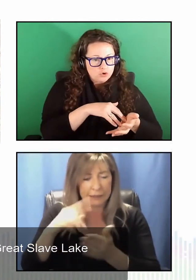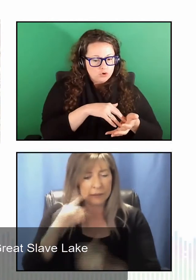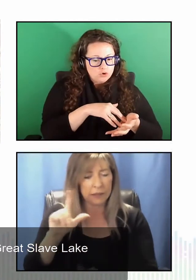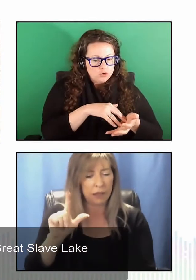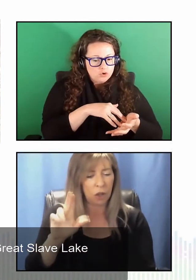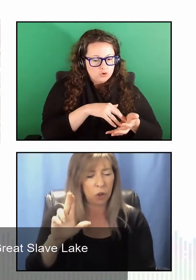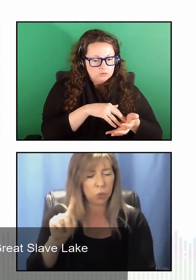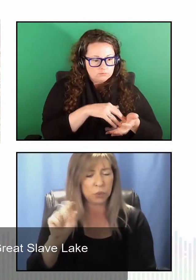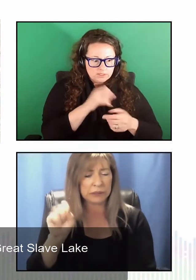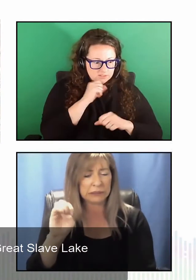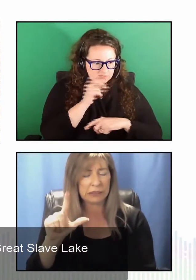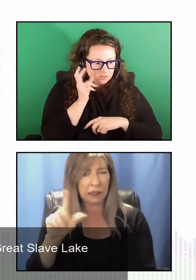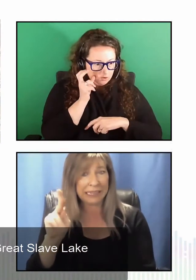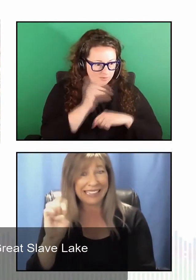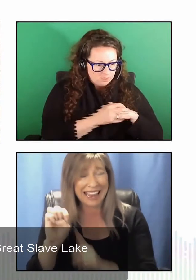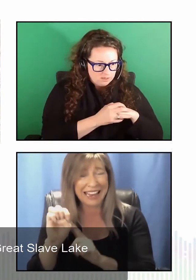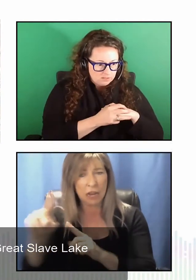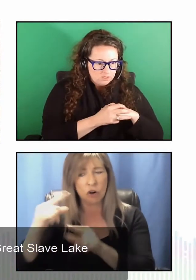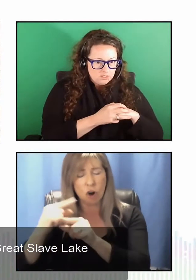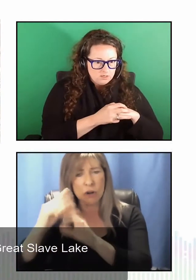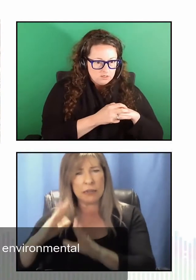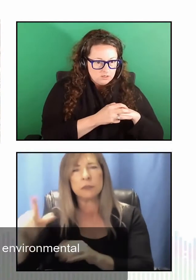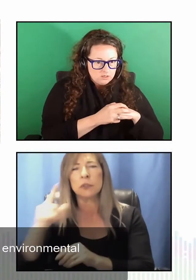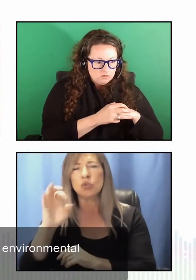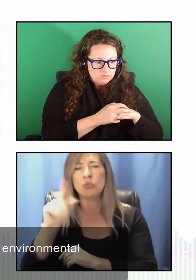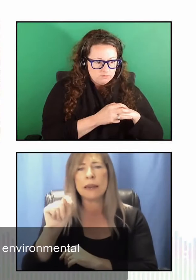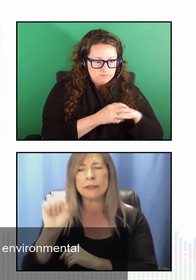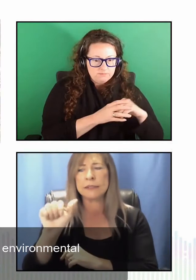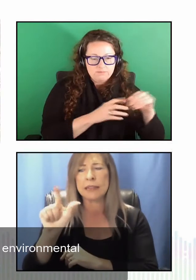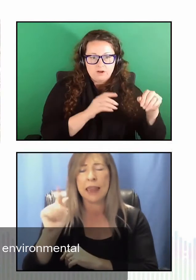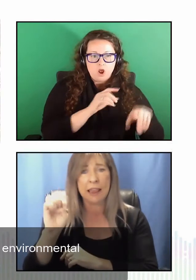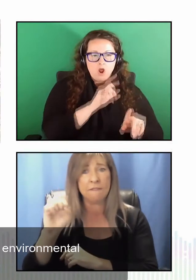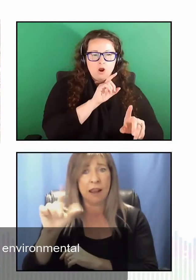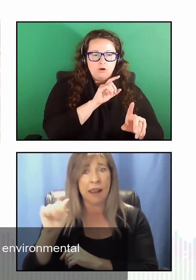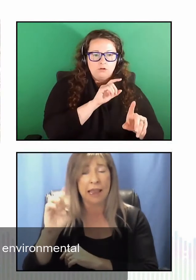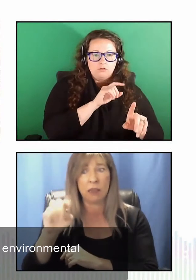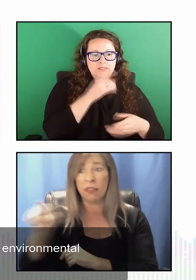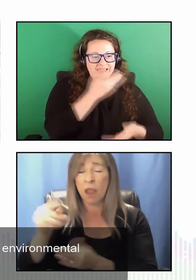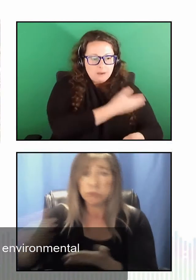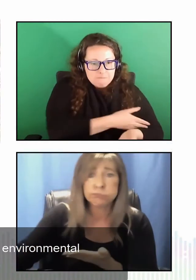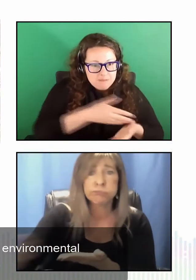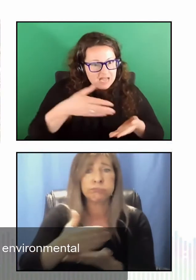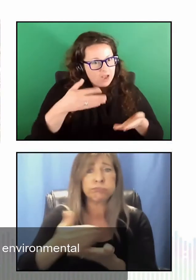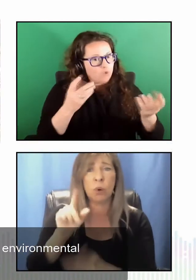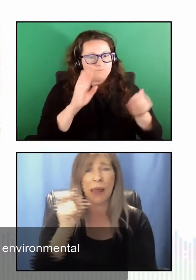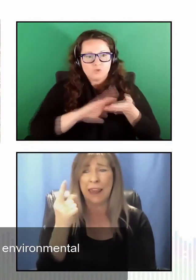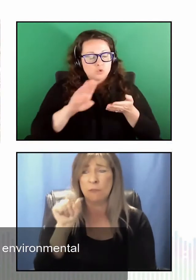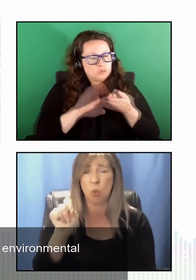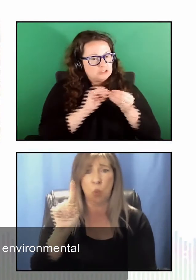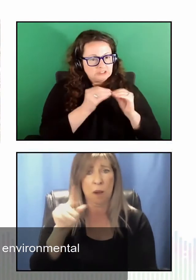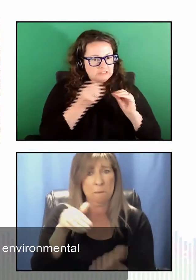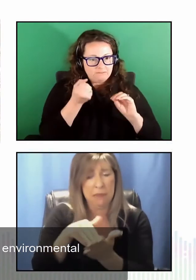Slave Lake generated 11.1 million in socioeconomic, cultural, and